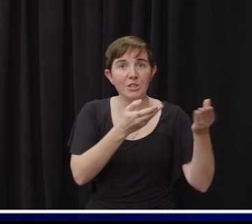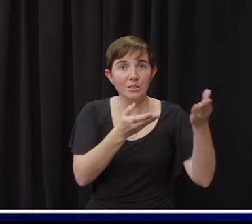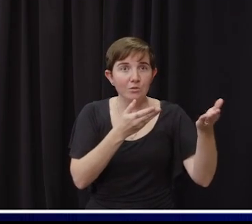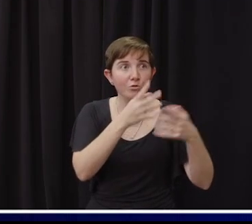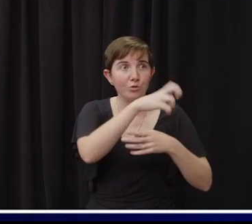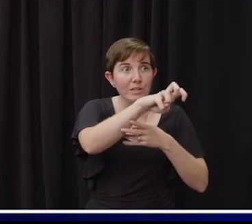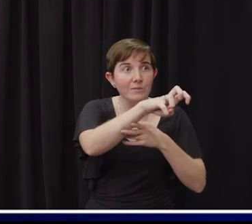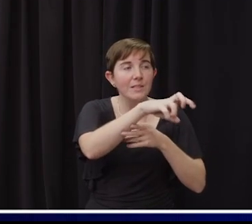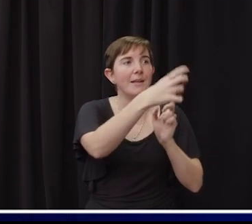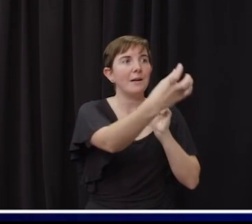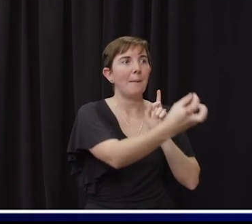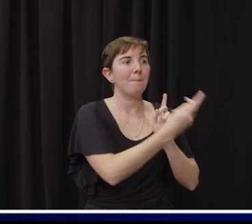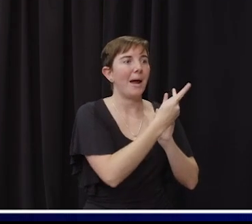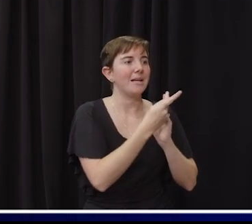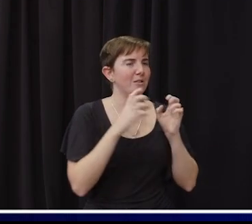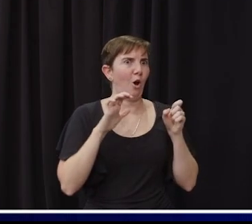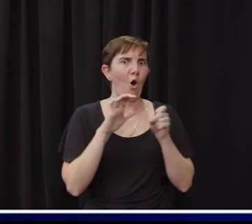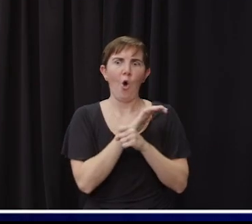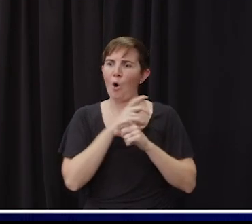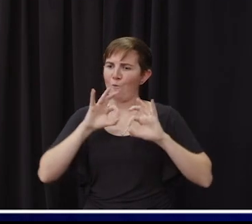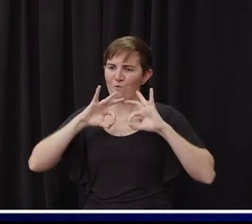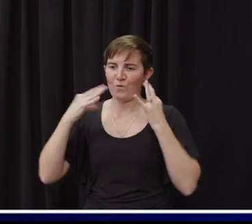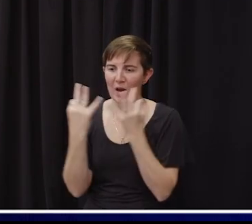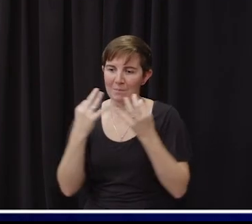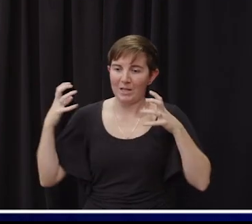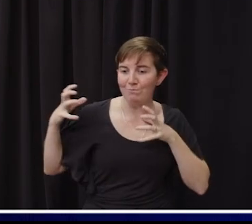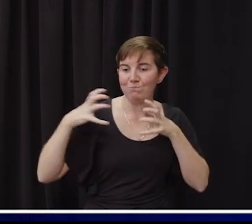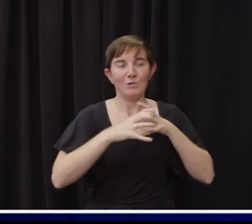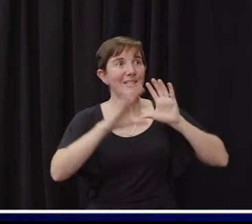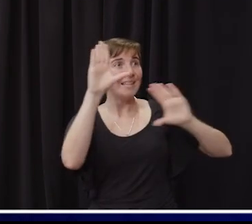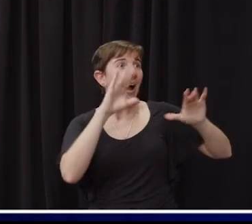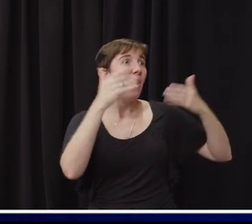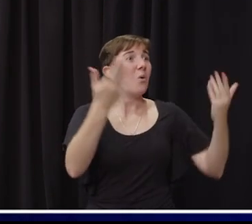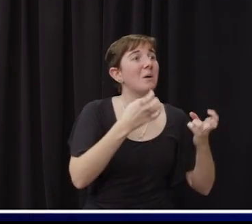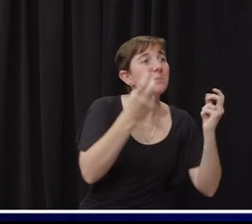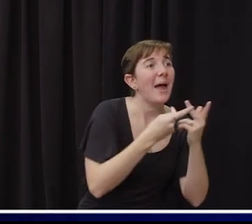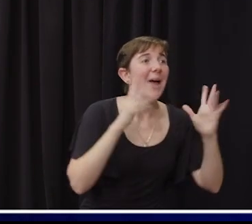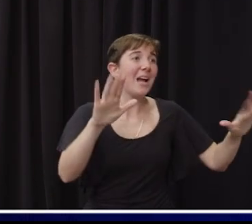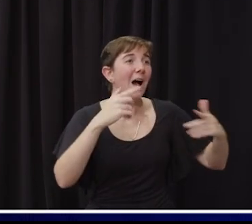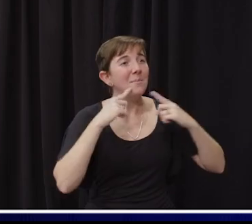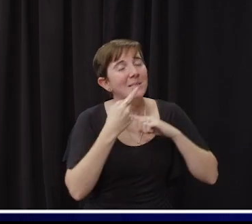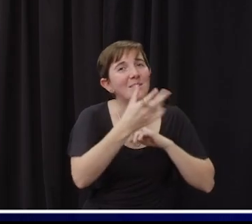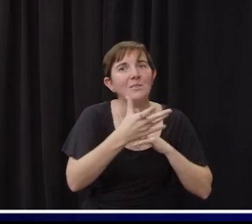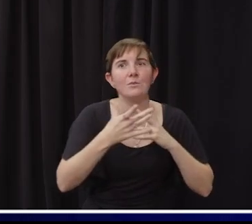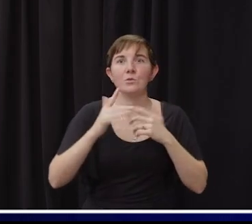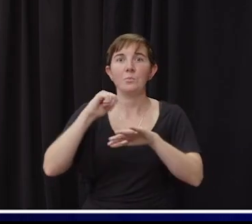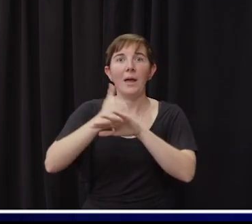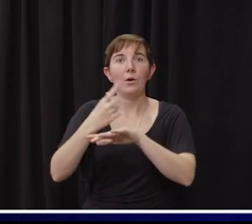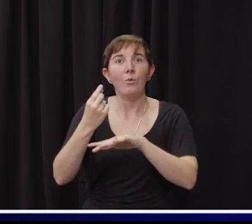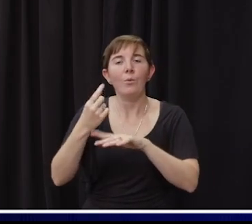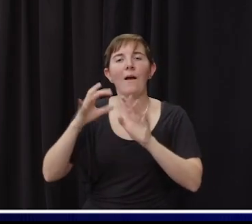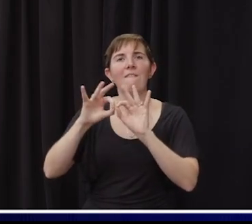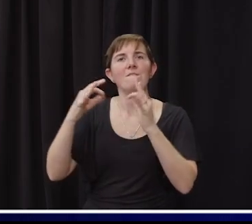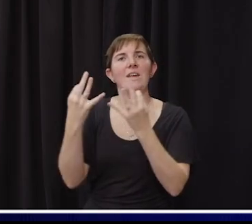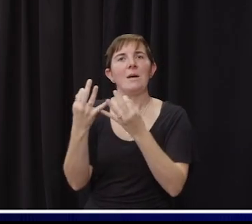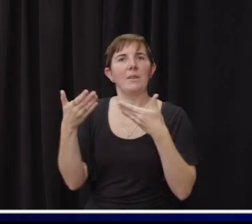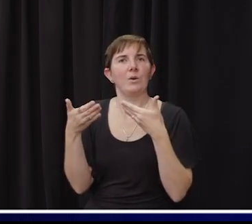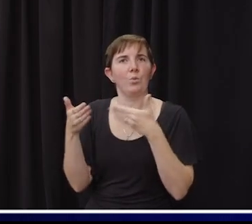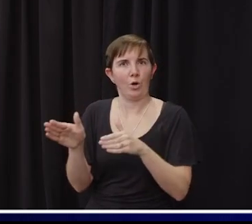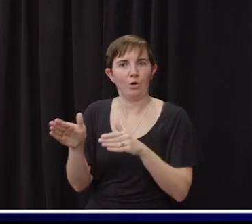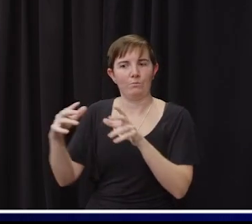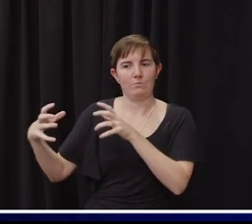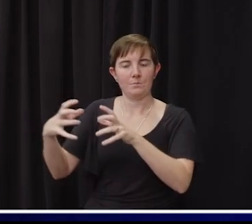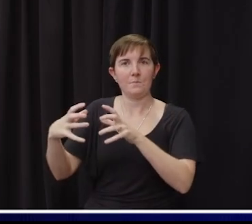an extended family, a whole big group. So what we did there is we created sort of this family room